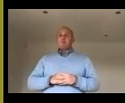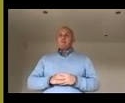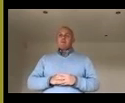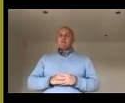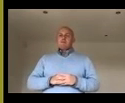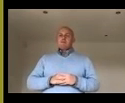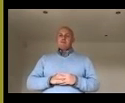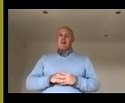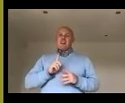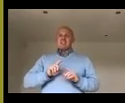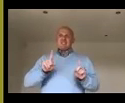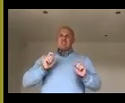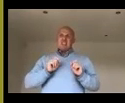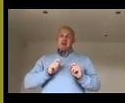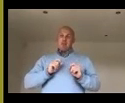different email address,